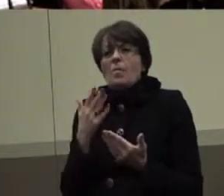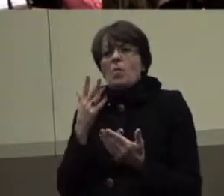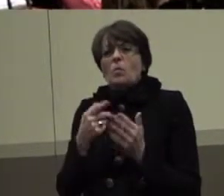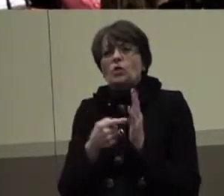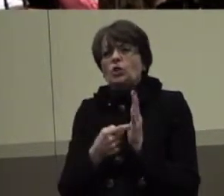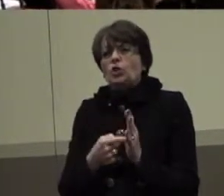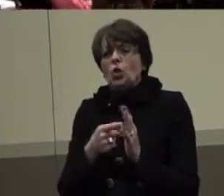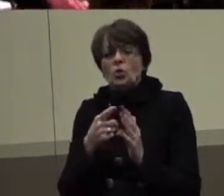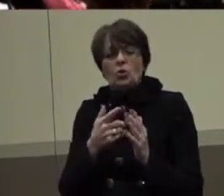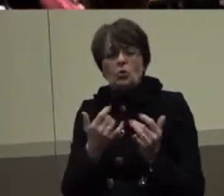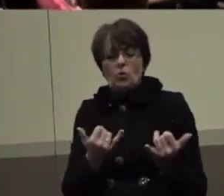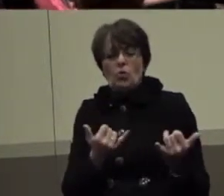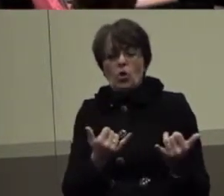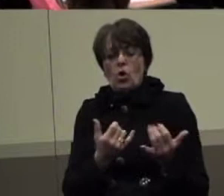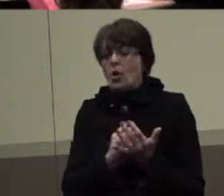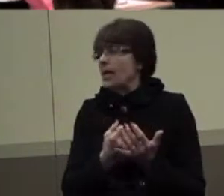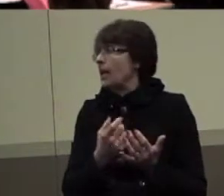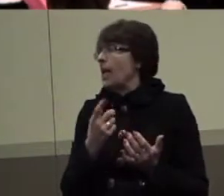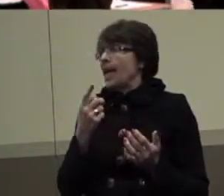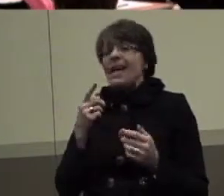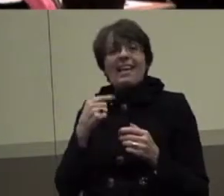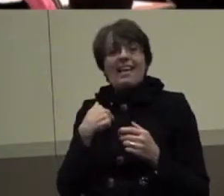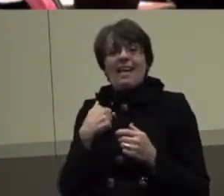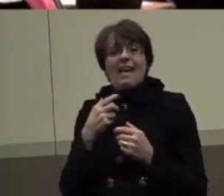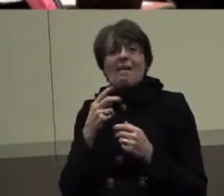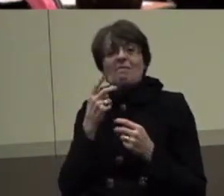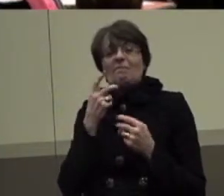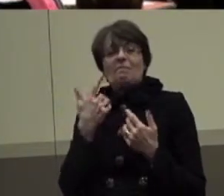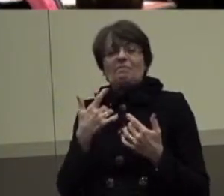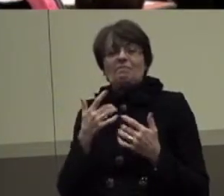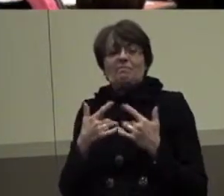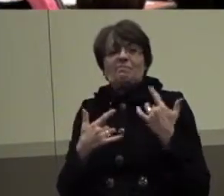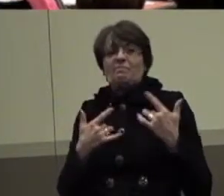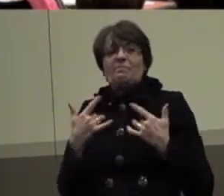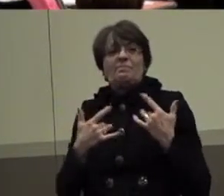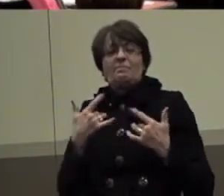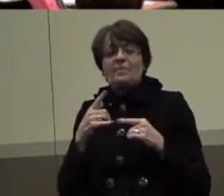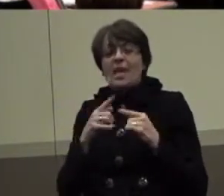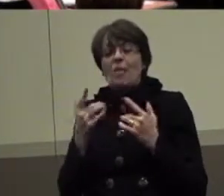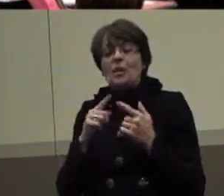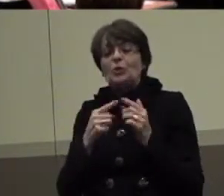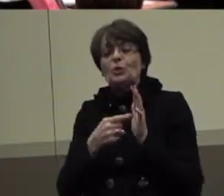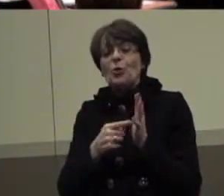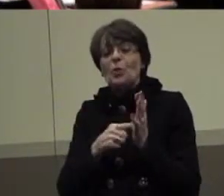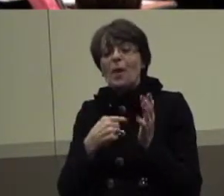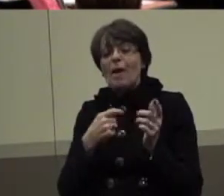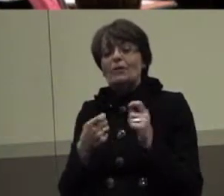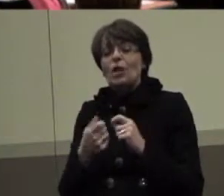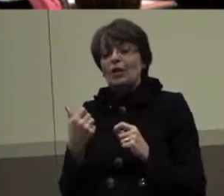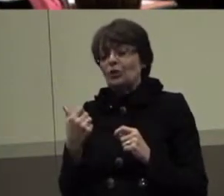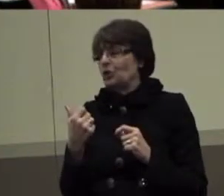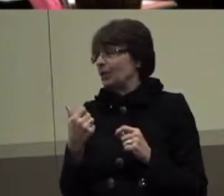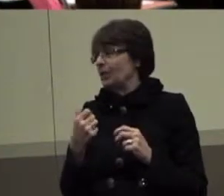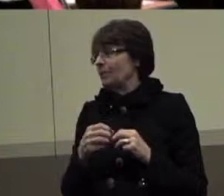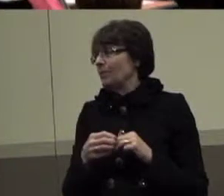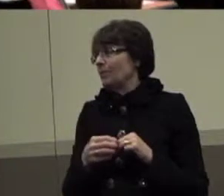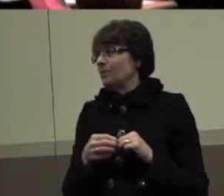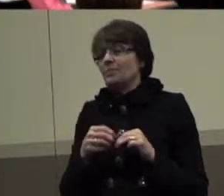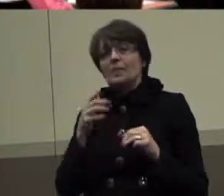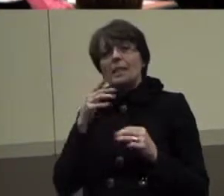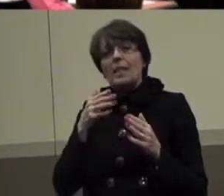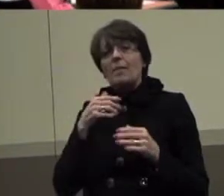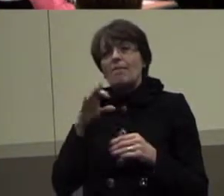early. I can't wait to show you what I've changed. Maybe it's coming. Let me just find it real